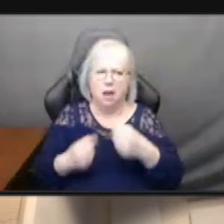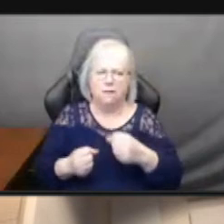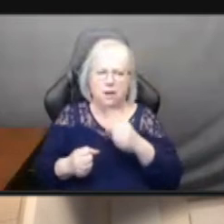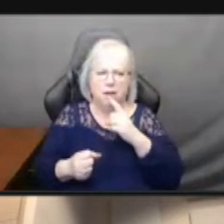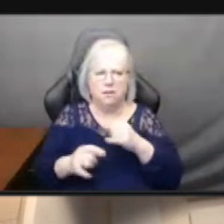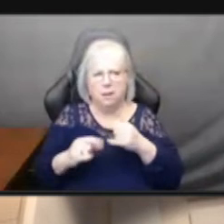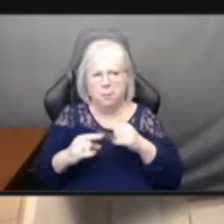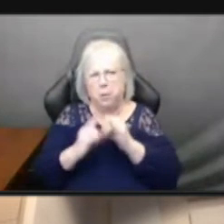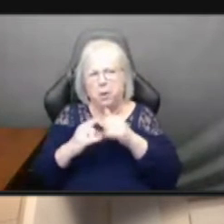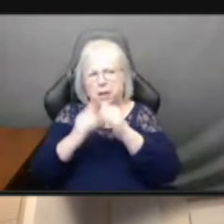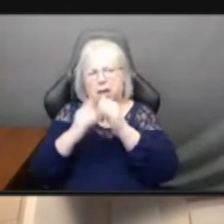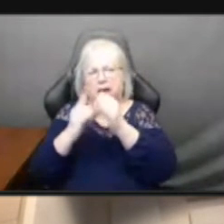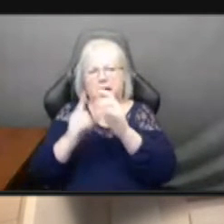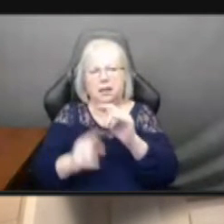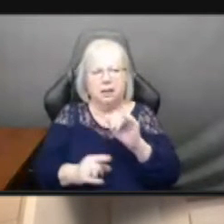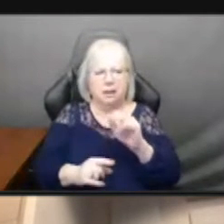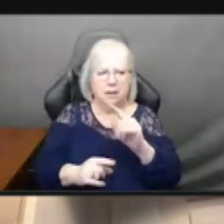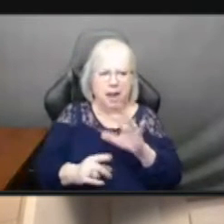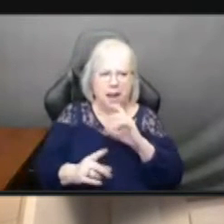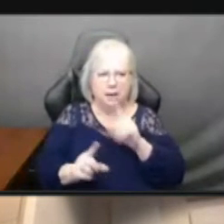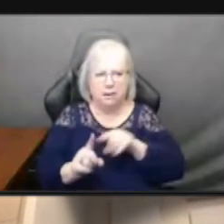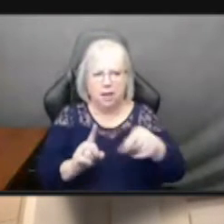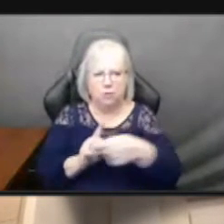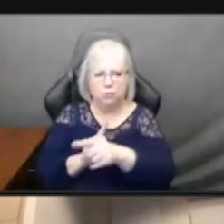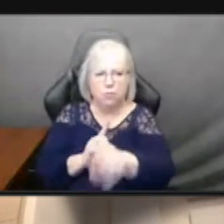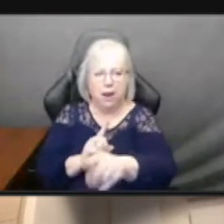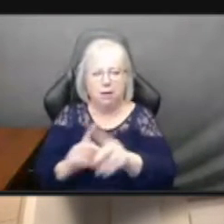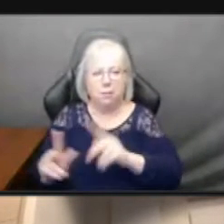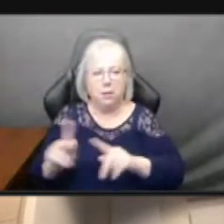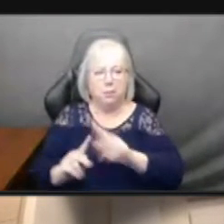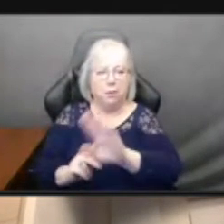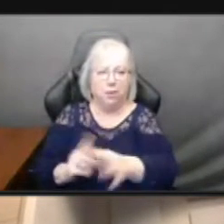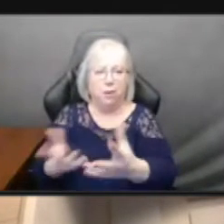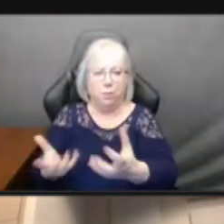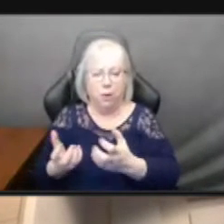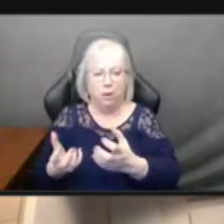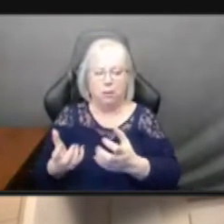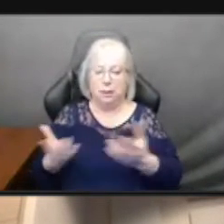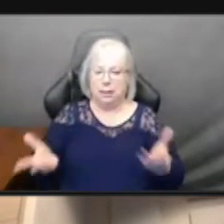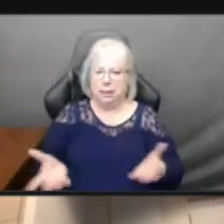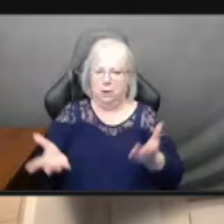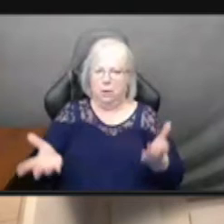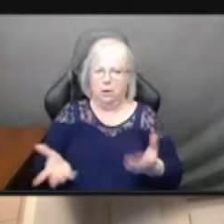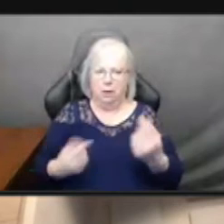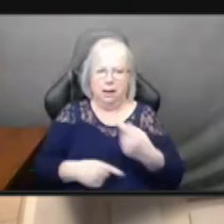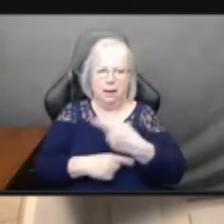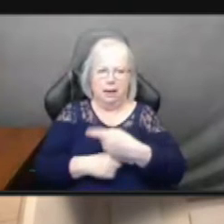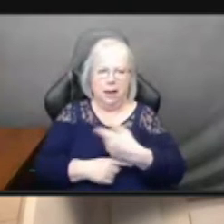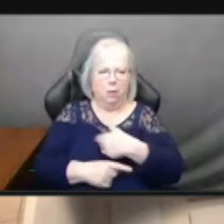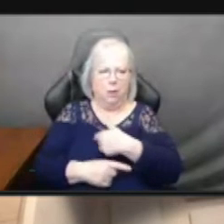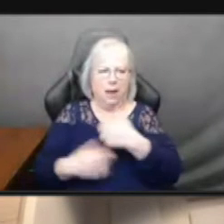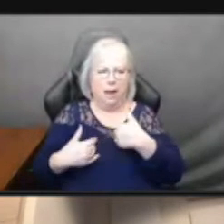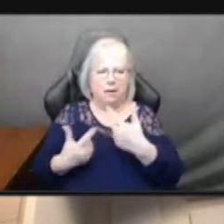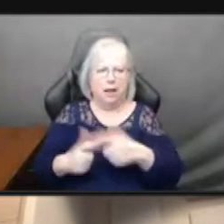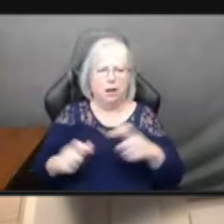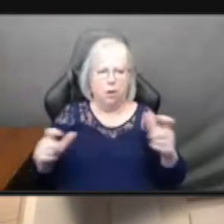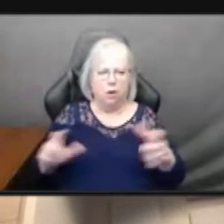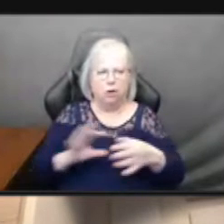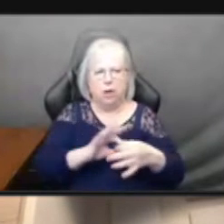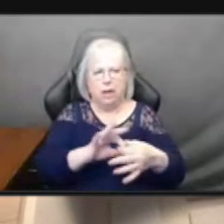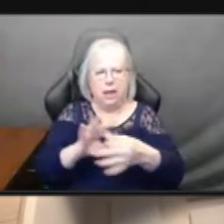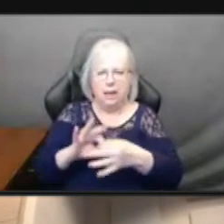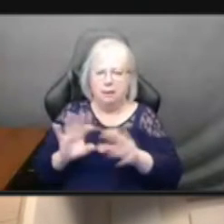to circumvent the people's will. Here we are today, and we have a large united family and